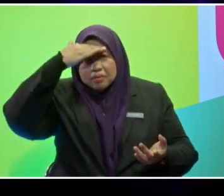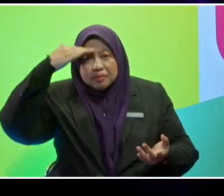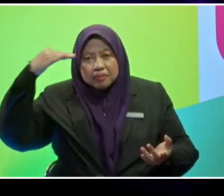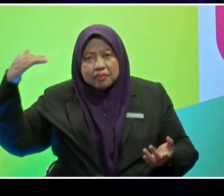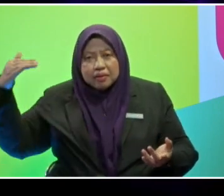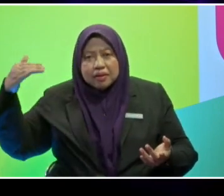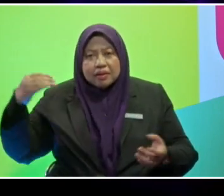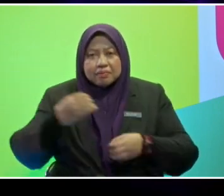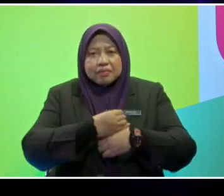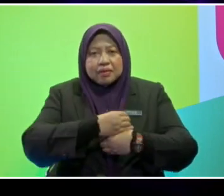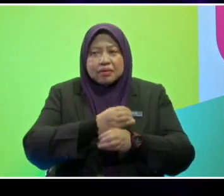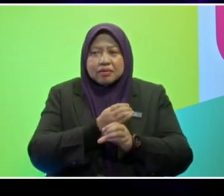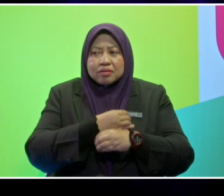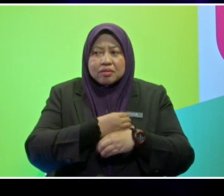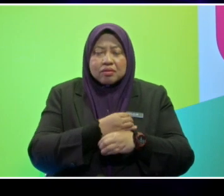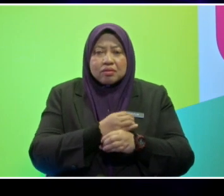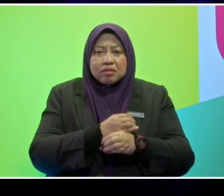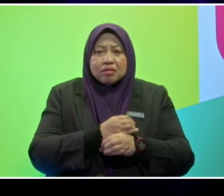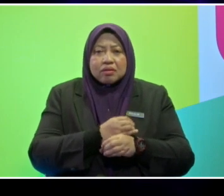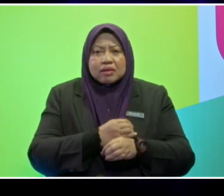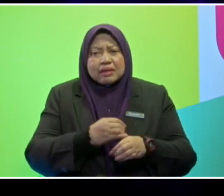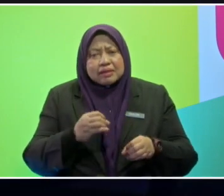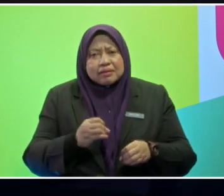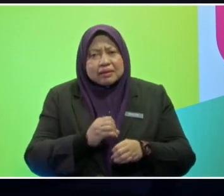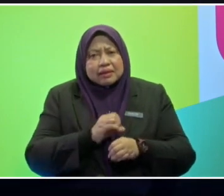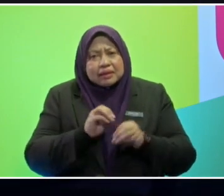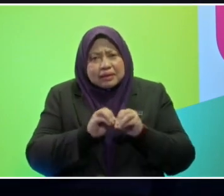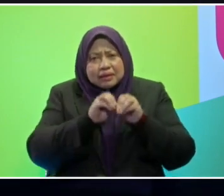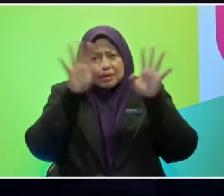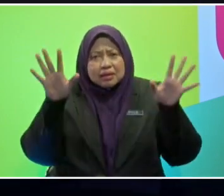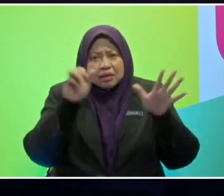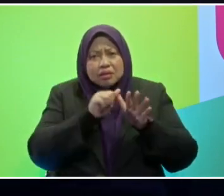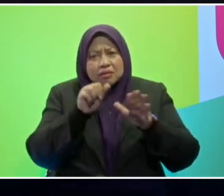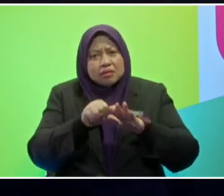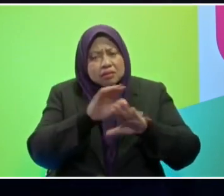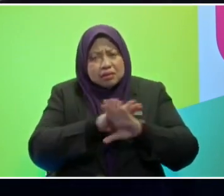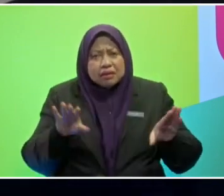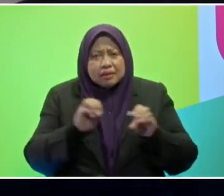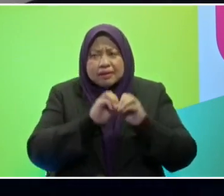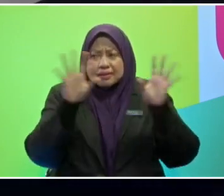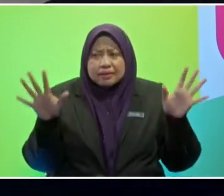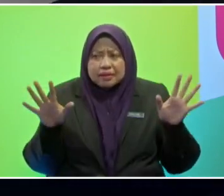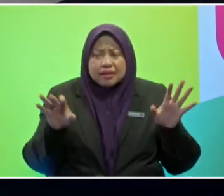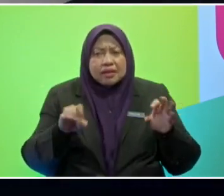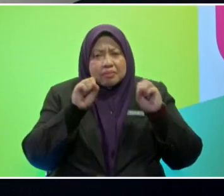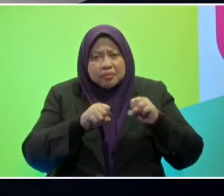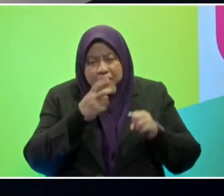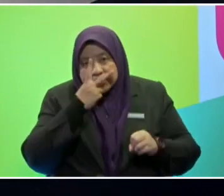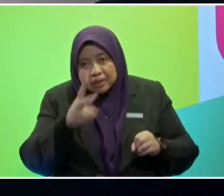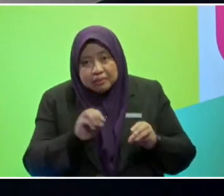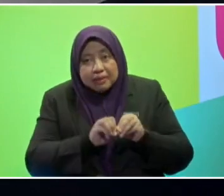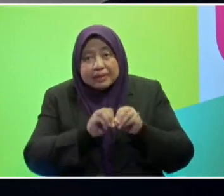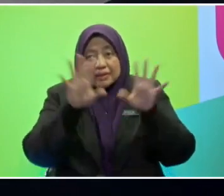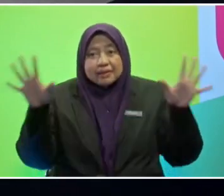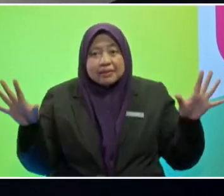formed? Ah, yes. Is it clear or not clear? It's clear, Mr. Quack. I can see it very clearly. Okay,